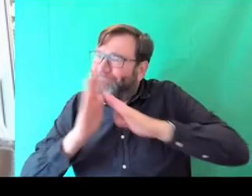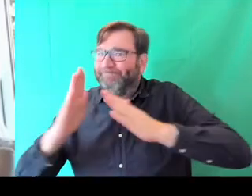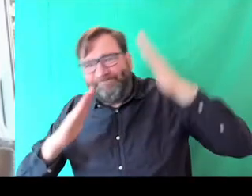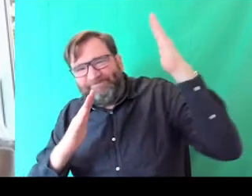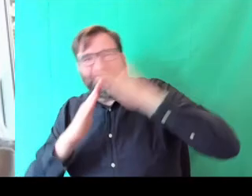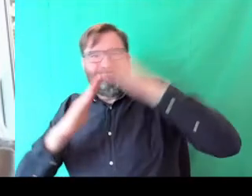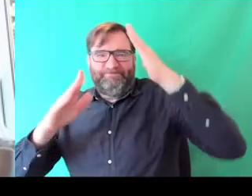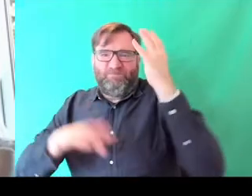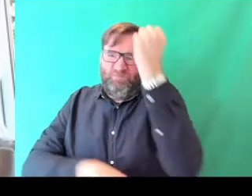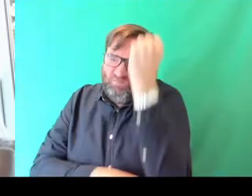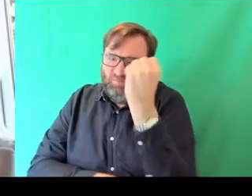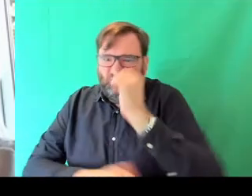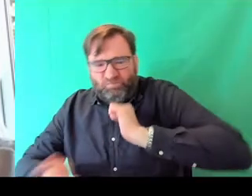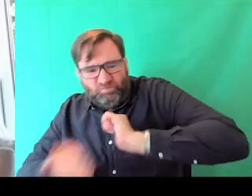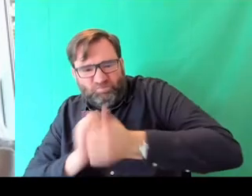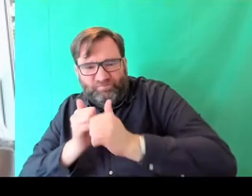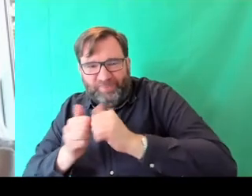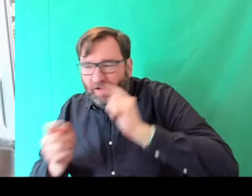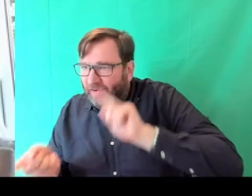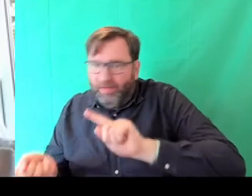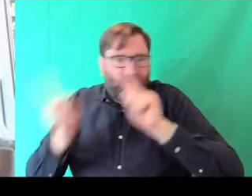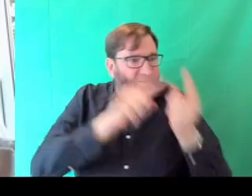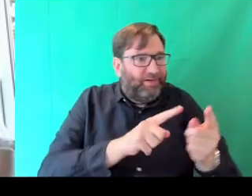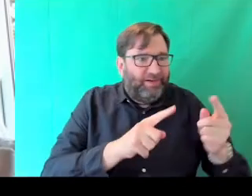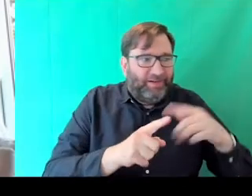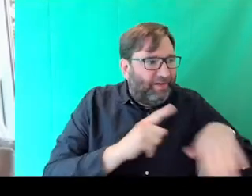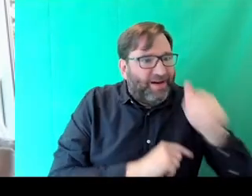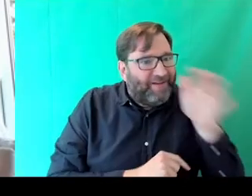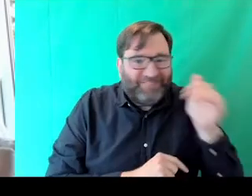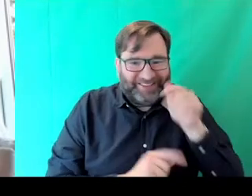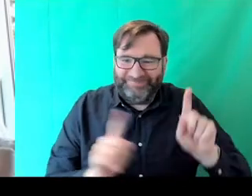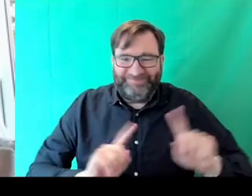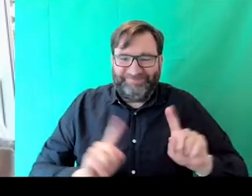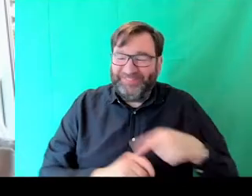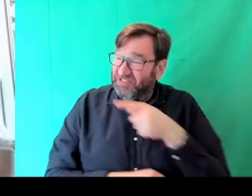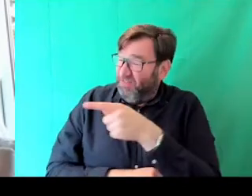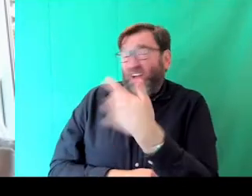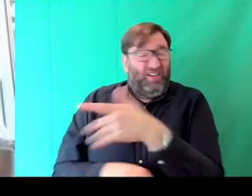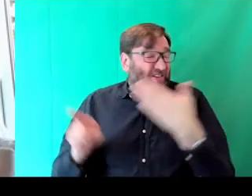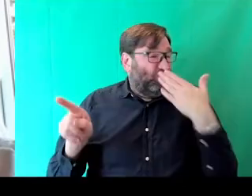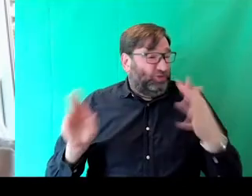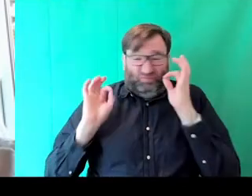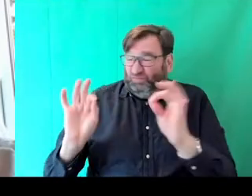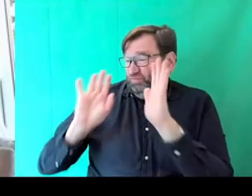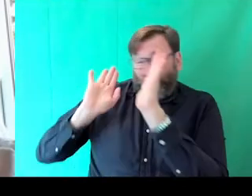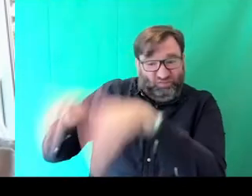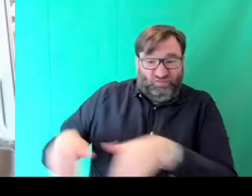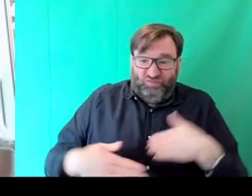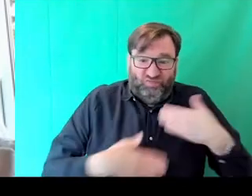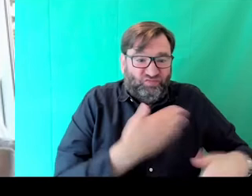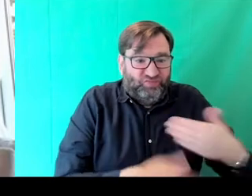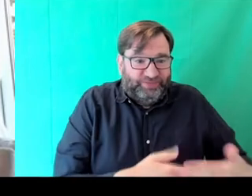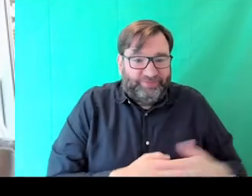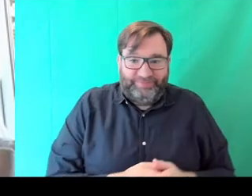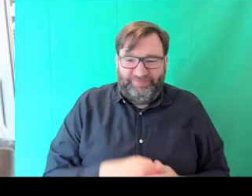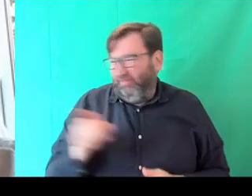had London as my first games and first and only games. And it was all about the Paralympics. They really leaned in. And then I got home